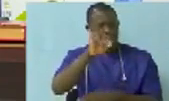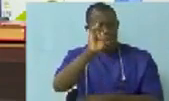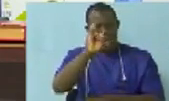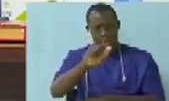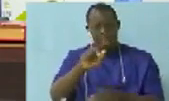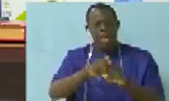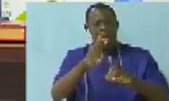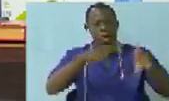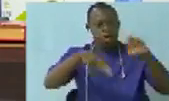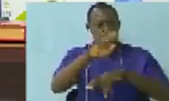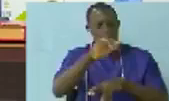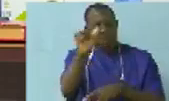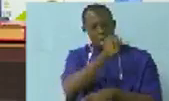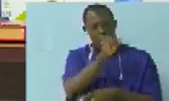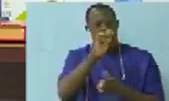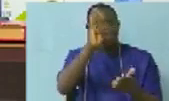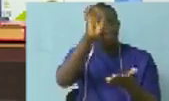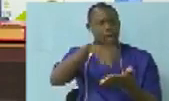2.